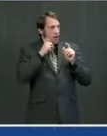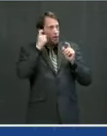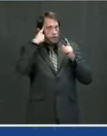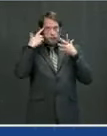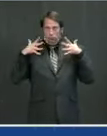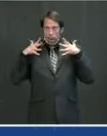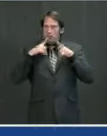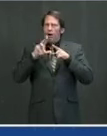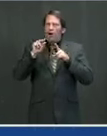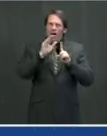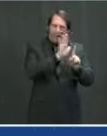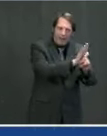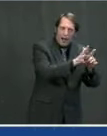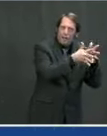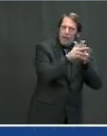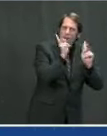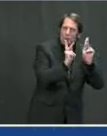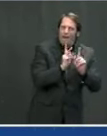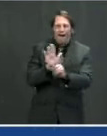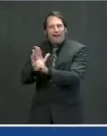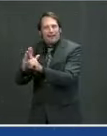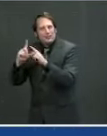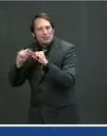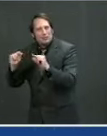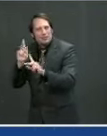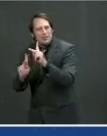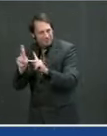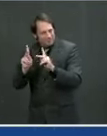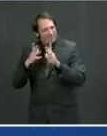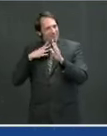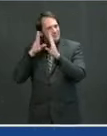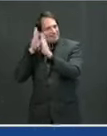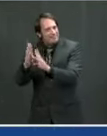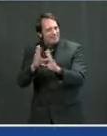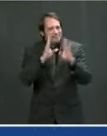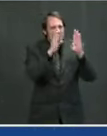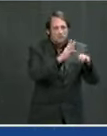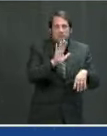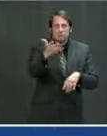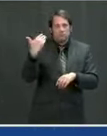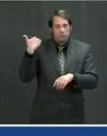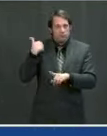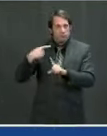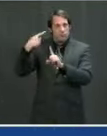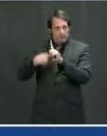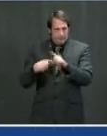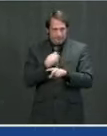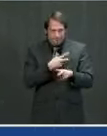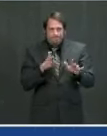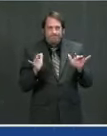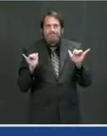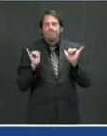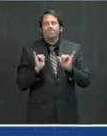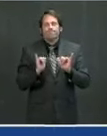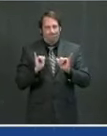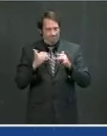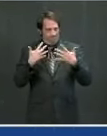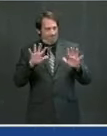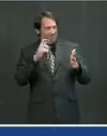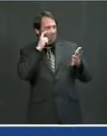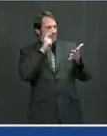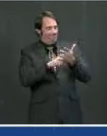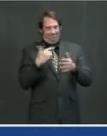month, we jointly marked the 10th year anniversary of the earthquake, tsunami, and nuclear disaster that cost so many